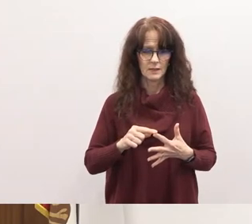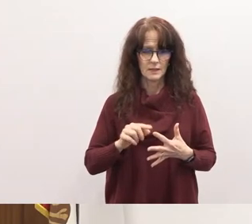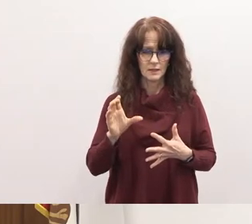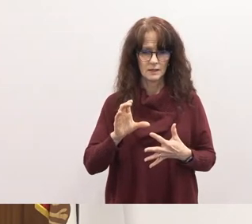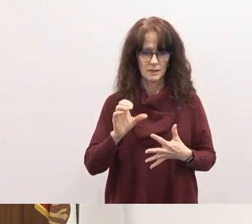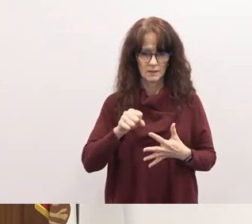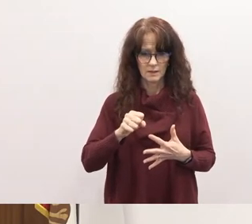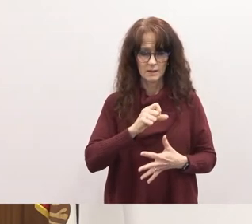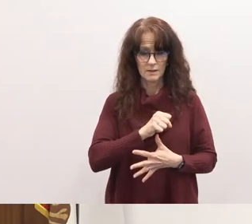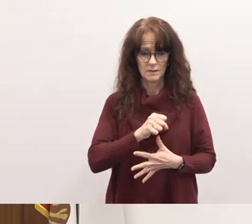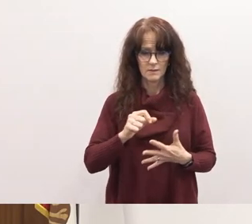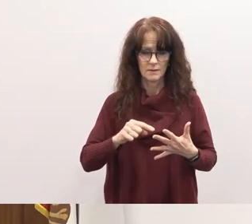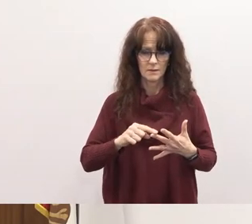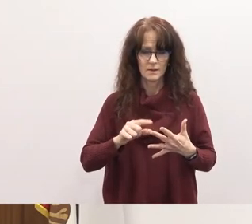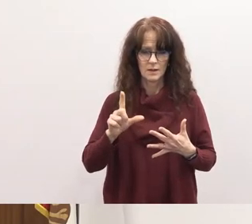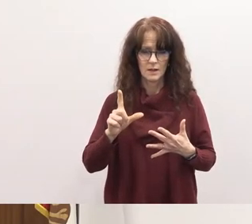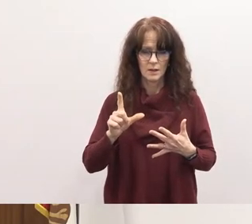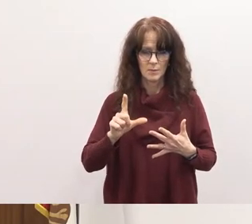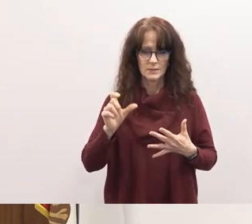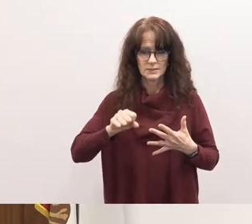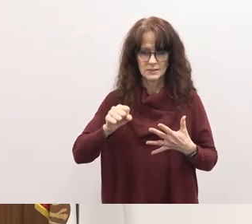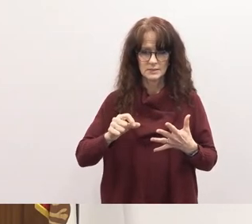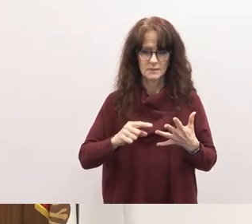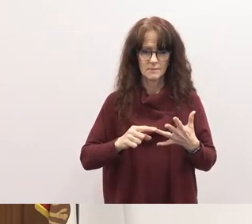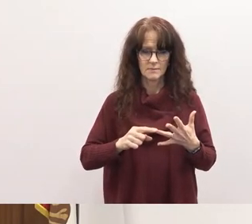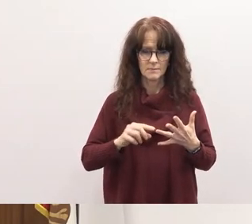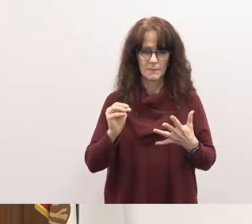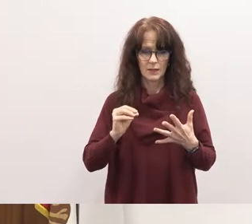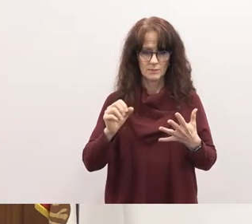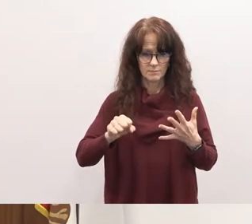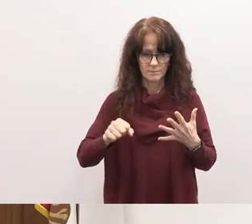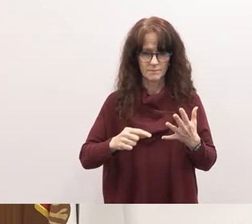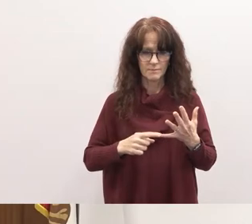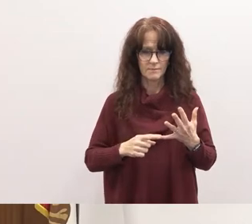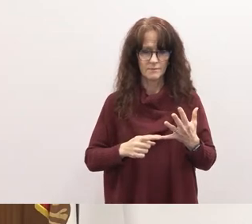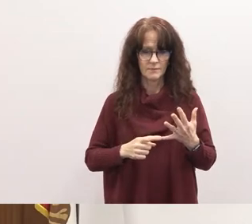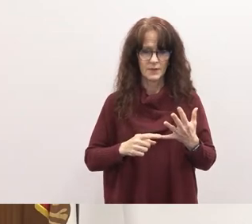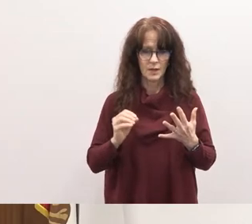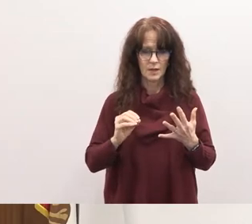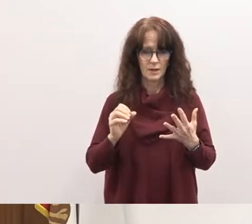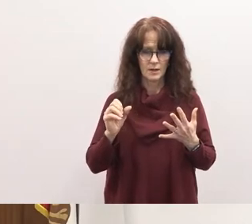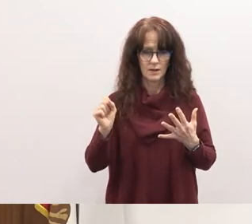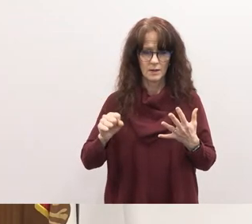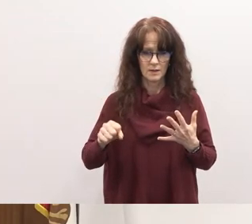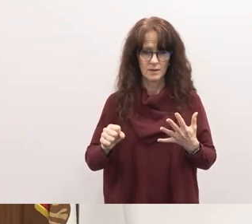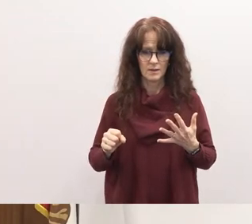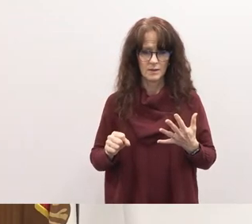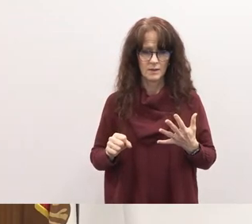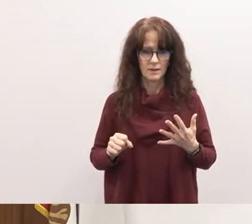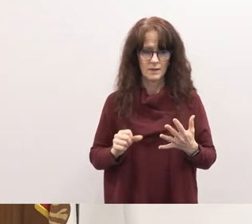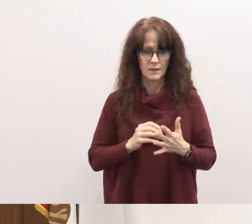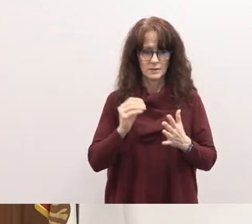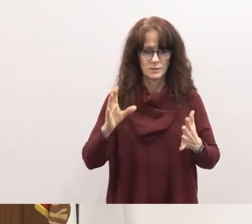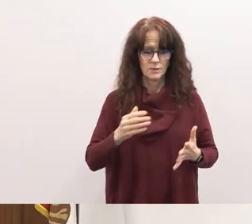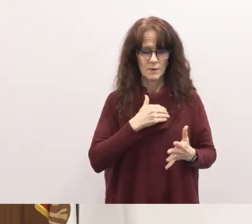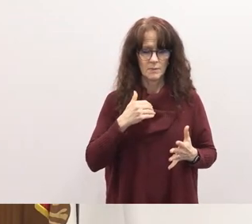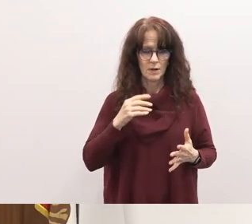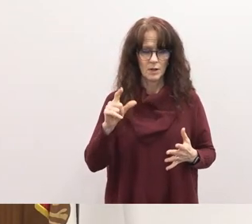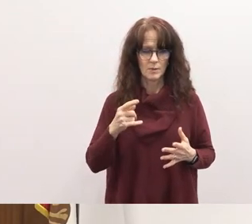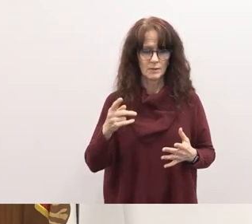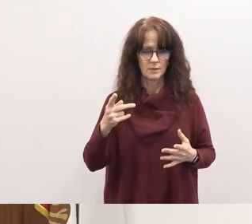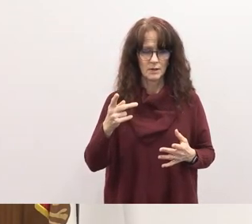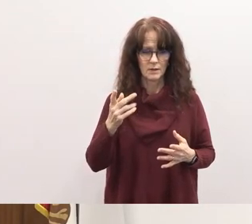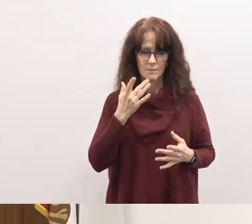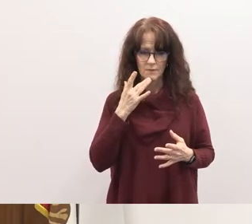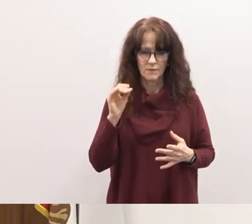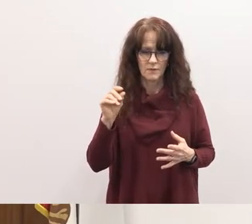Craighead? Aye. Member Lopez? Aye. Member Miller? Aye. Member Otto? Aye. And student member Lopez, preferential